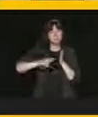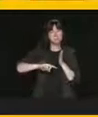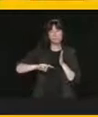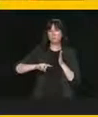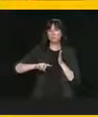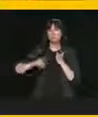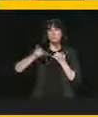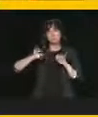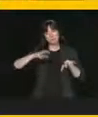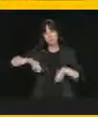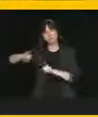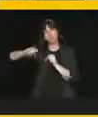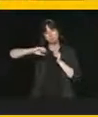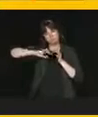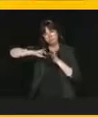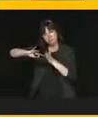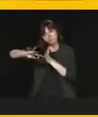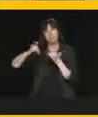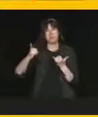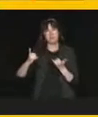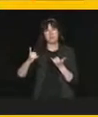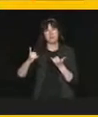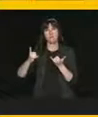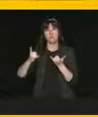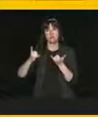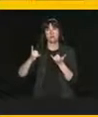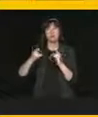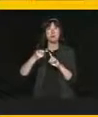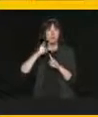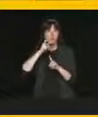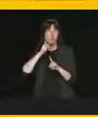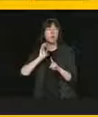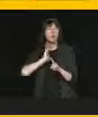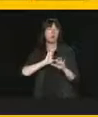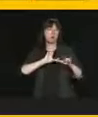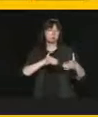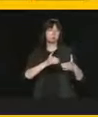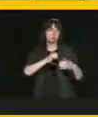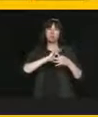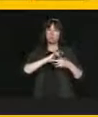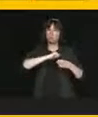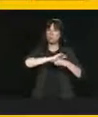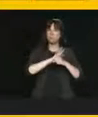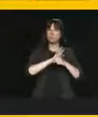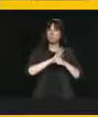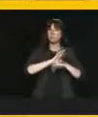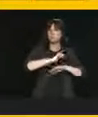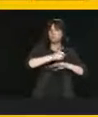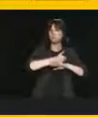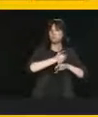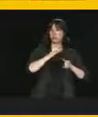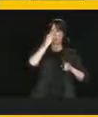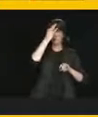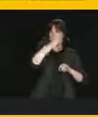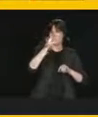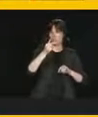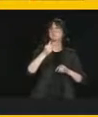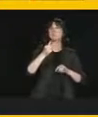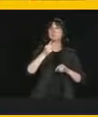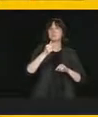research that's underway now, as well as by the COVID-19 immunity task force that we've set up and which will